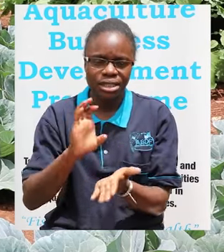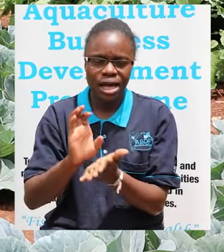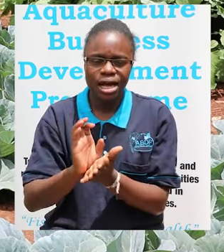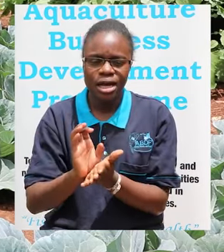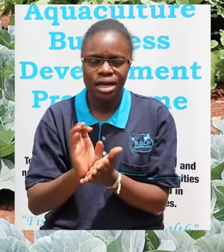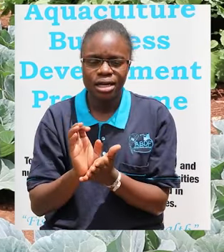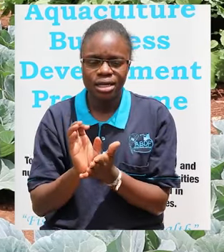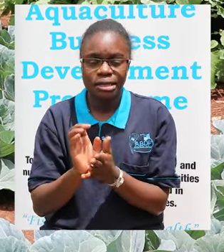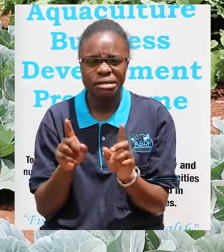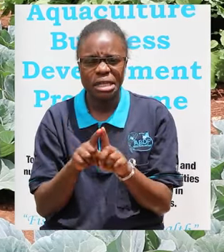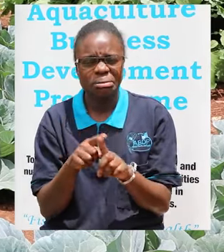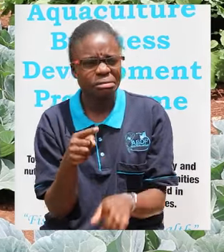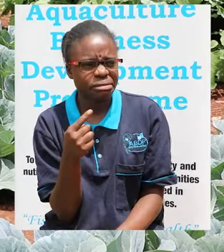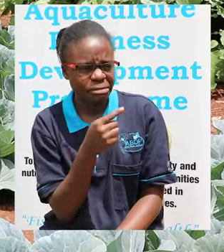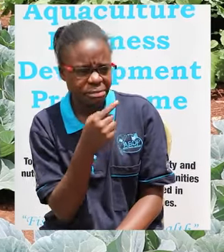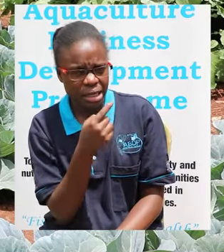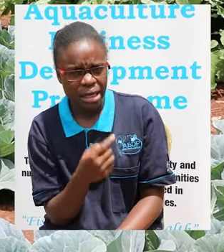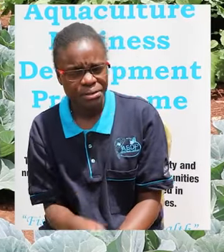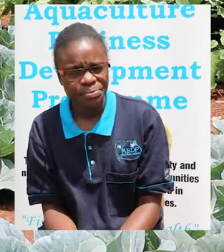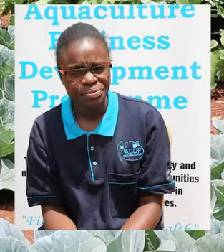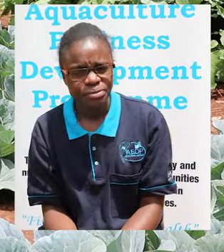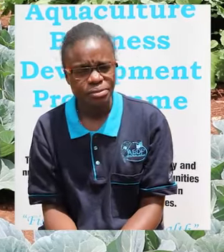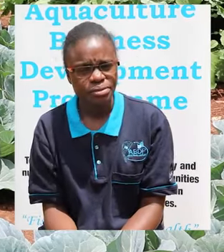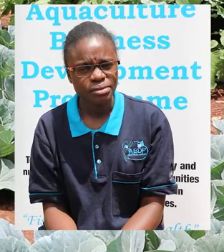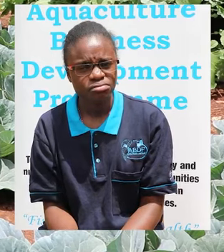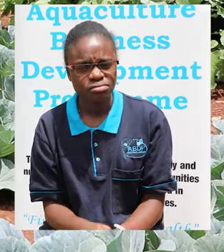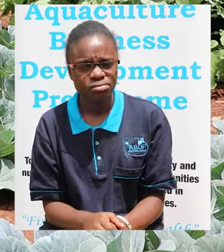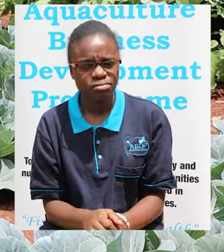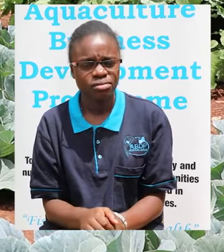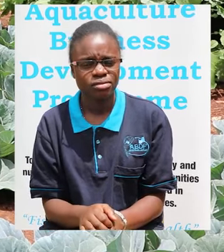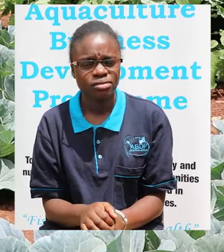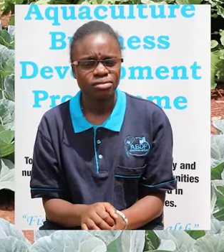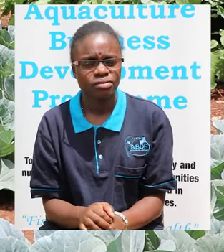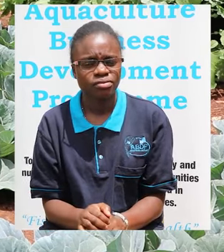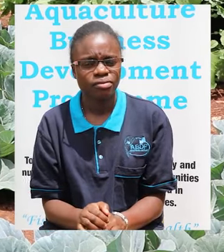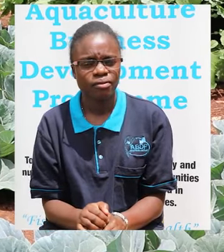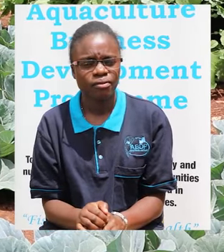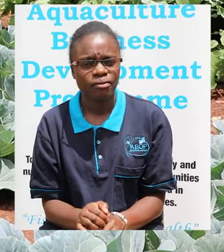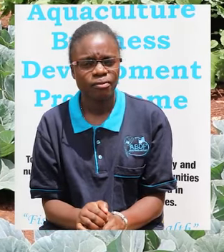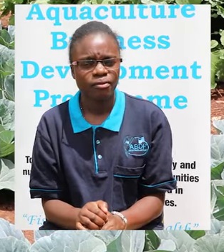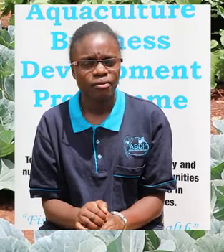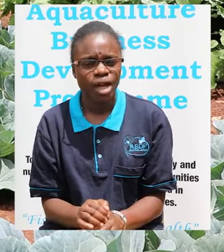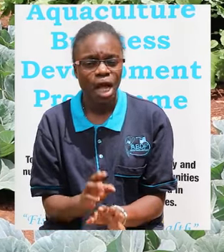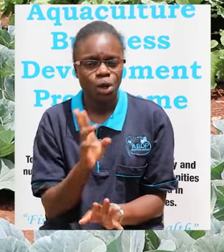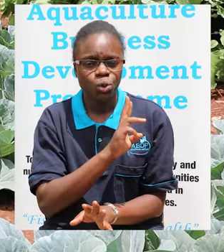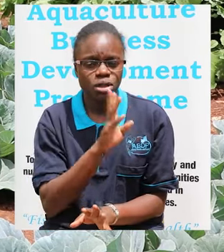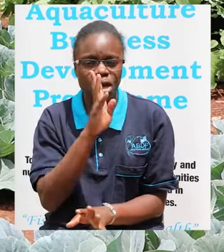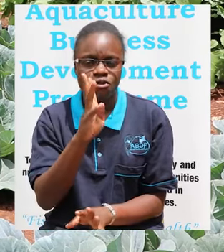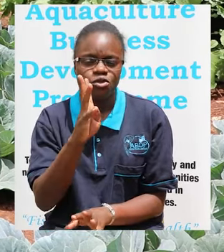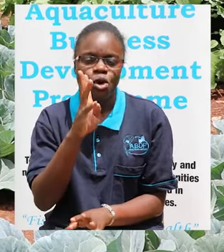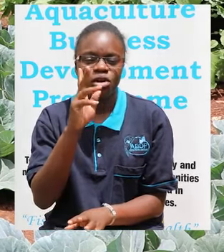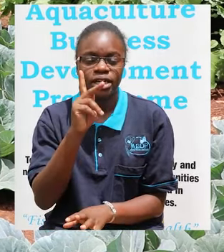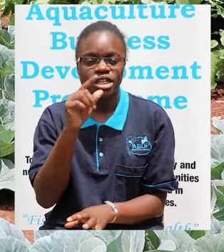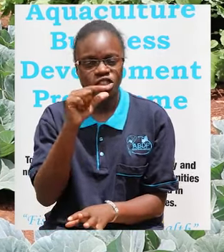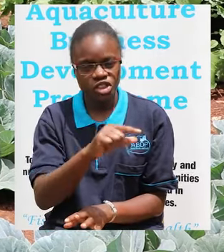center for the tube, for the sack, or for the net. Then you put the 4 kg tin.